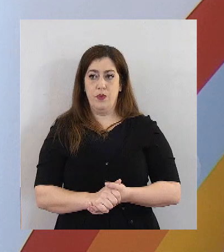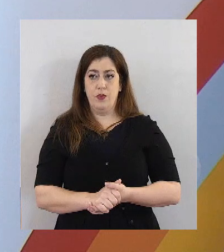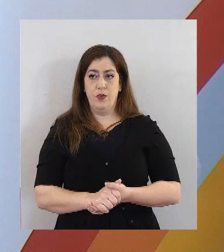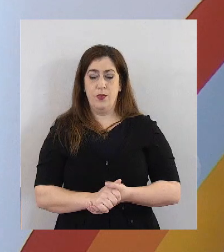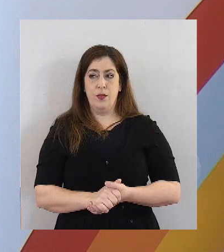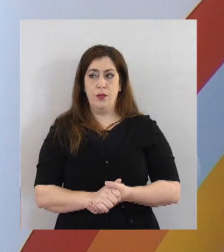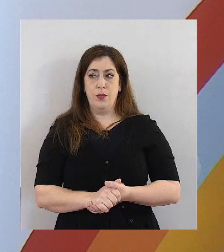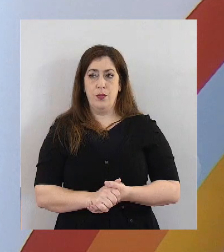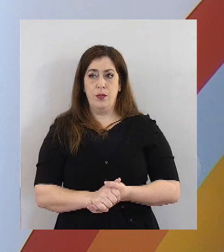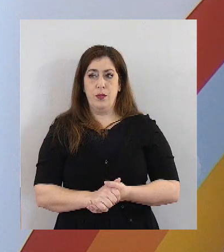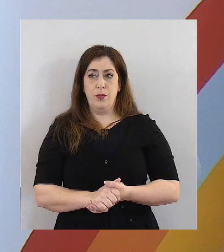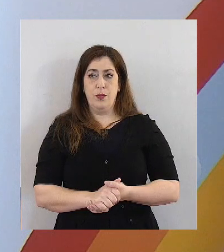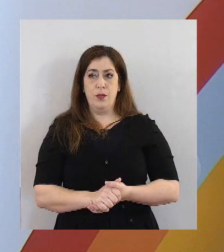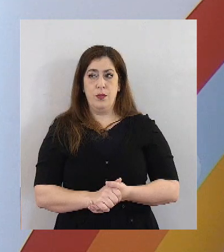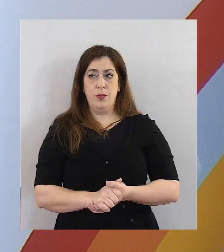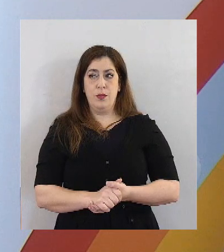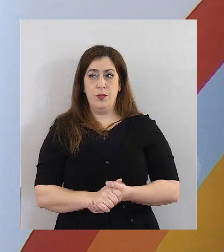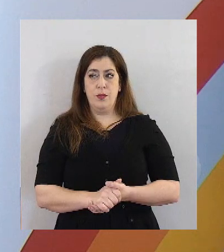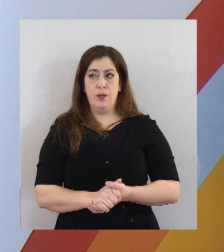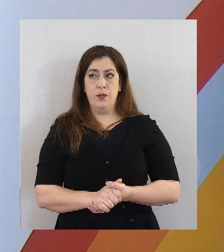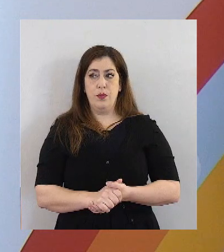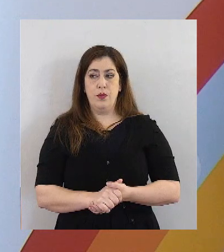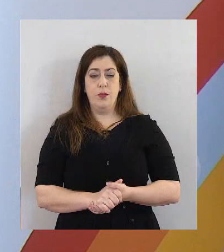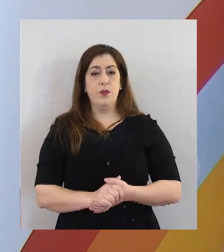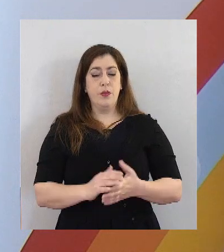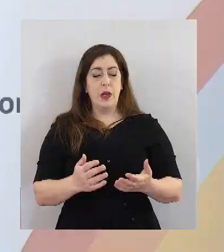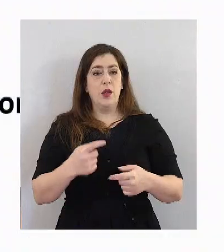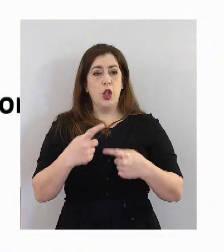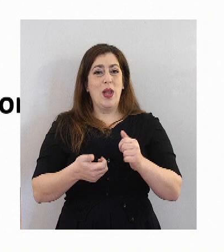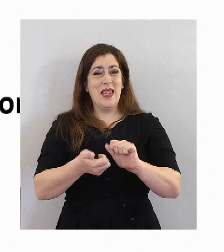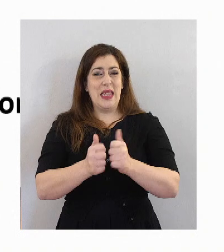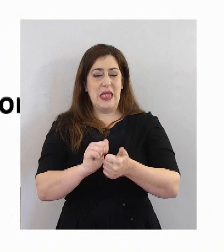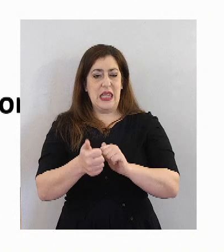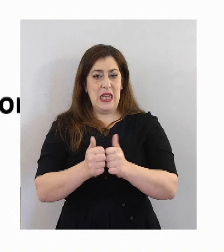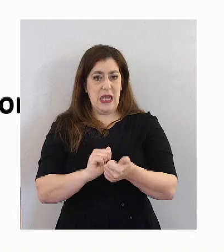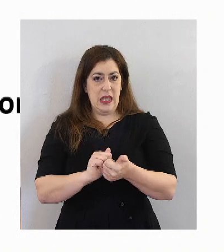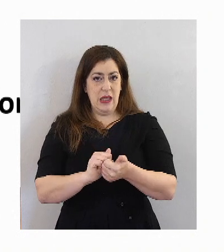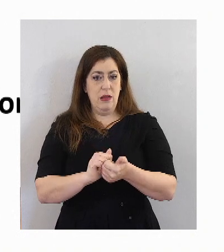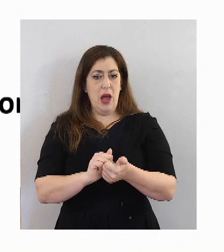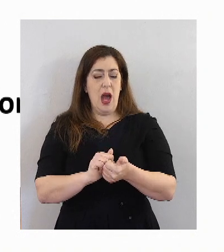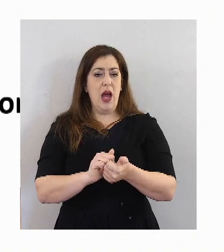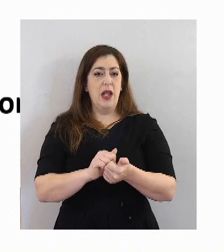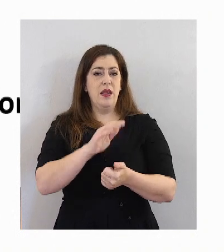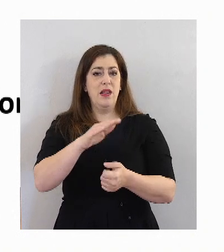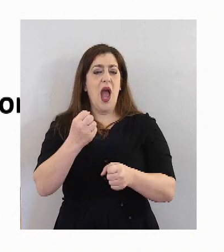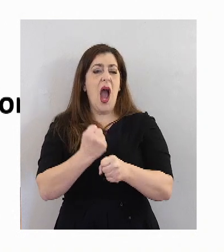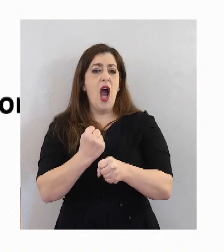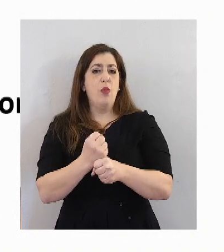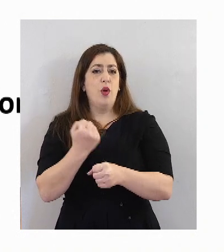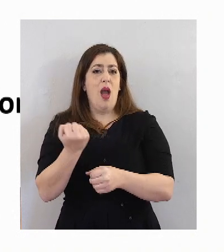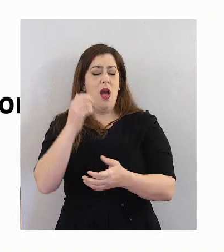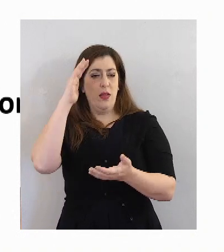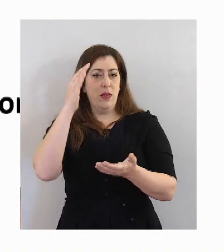In terms of the training to healthcare practitioners, the preparation for this part of the work package involved